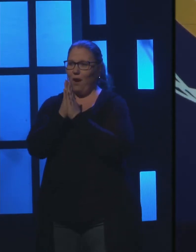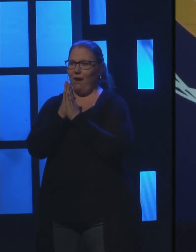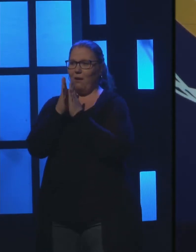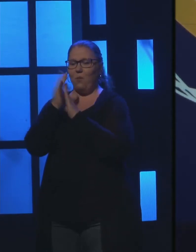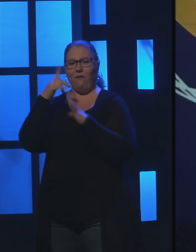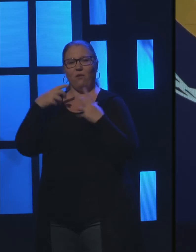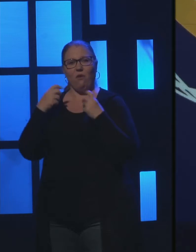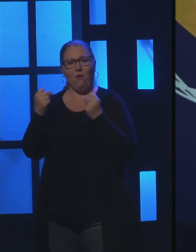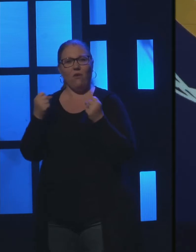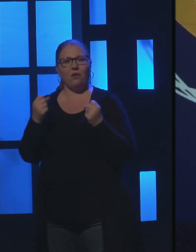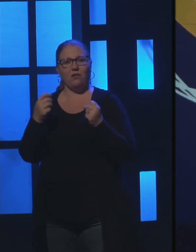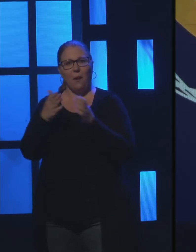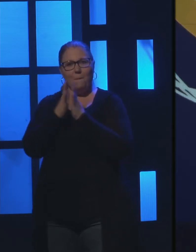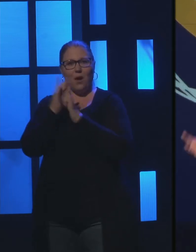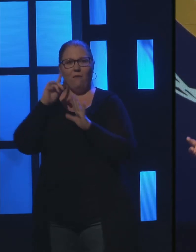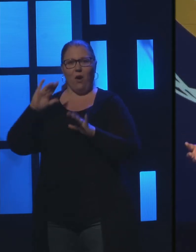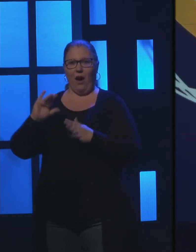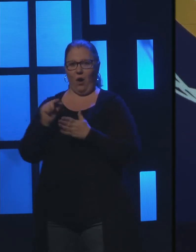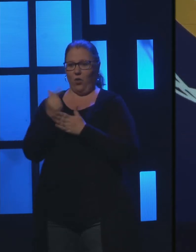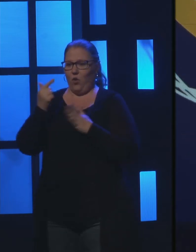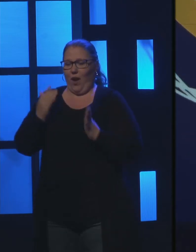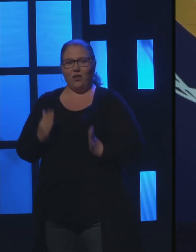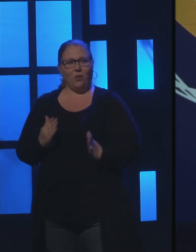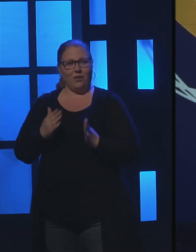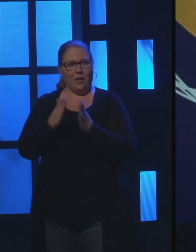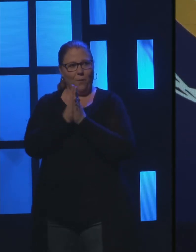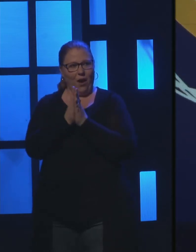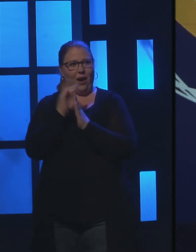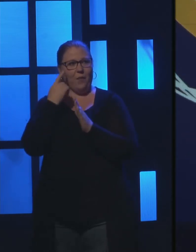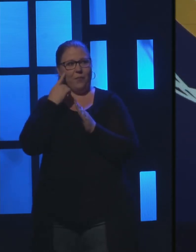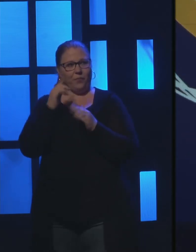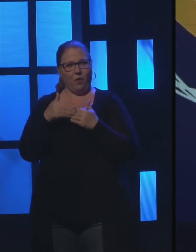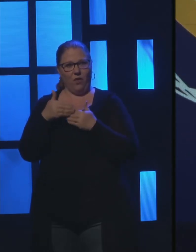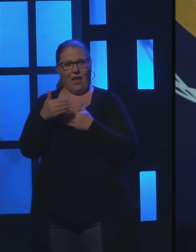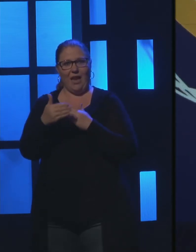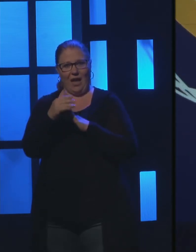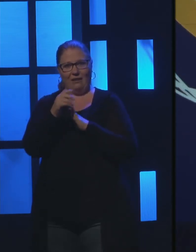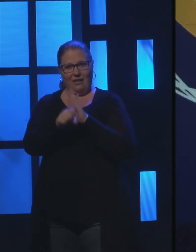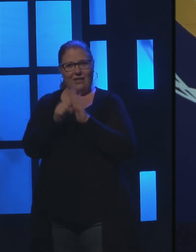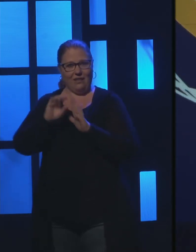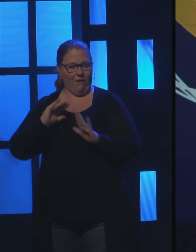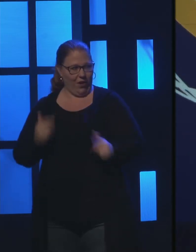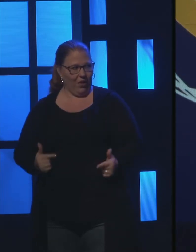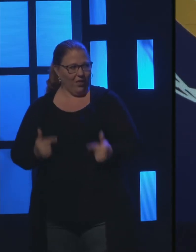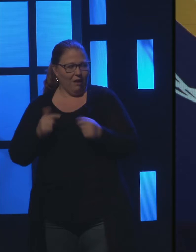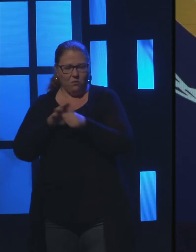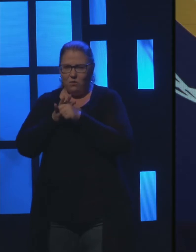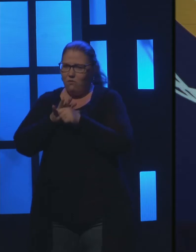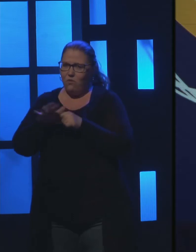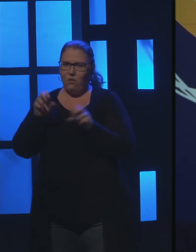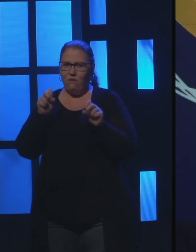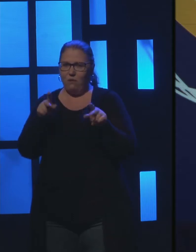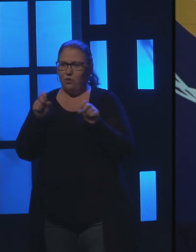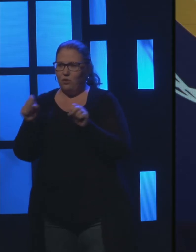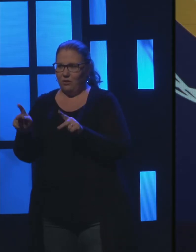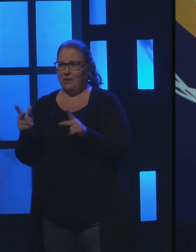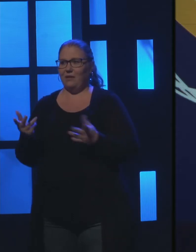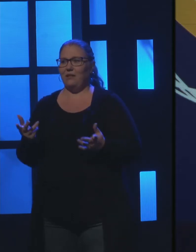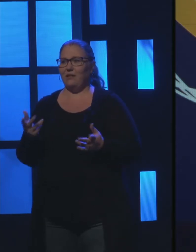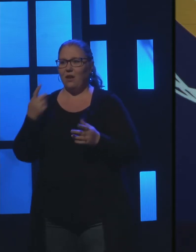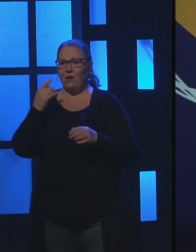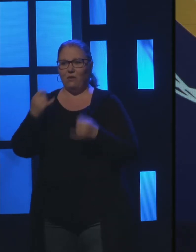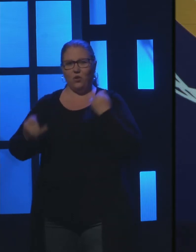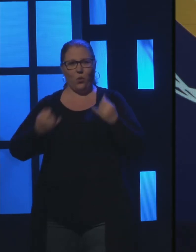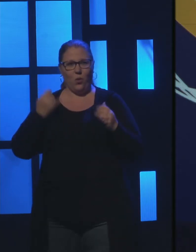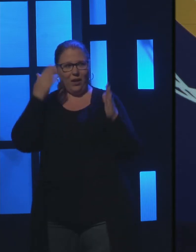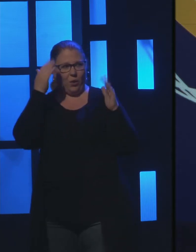that courage. Let's pray for our graduates. Let's pray for the next season of our lives, that they would be filled with opportunities for